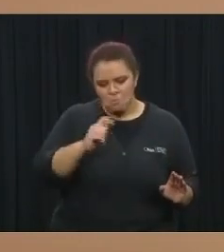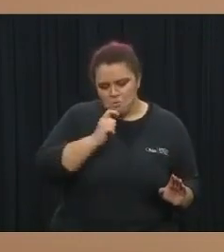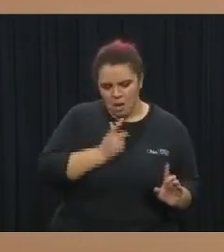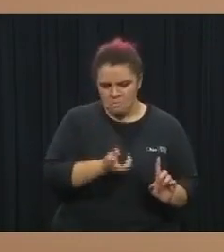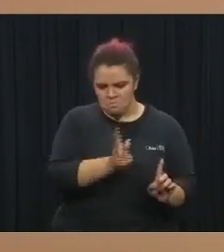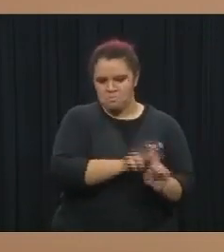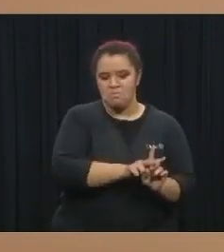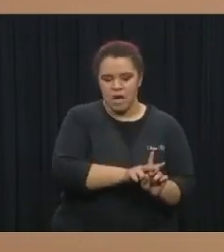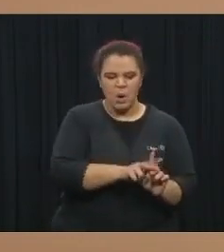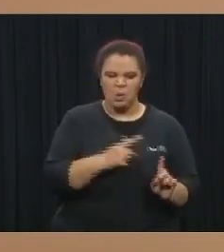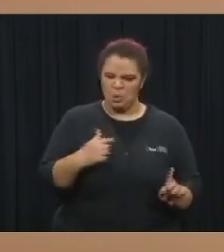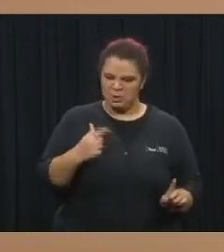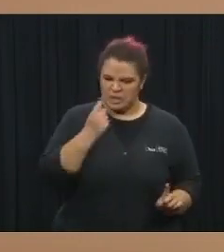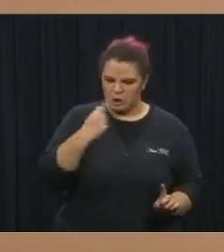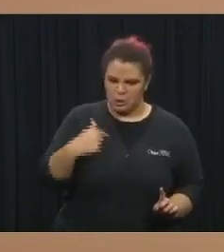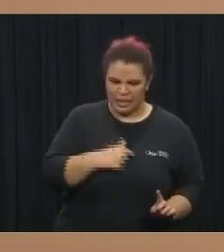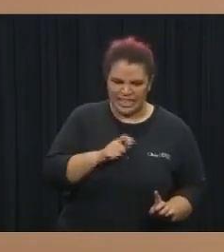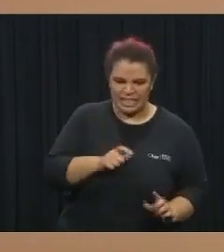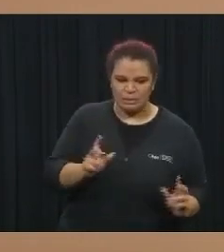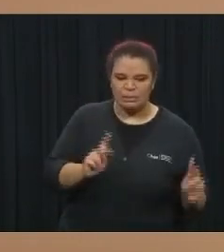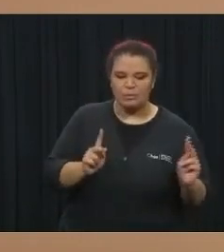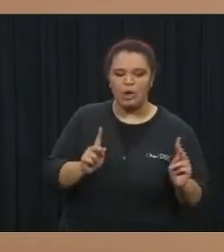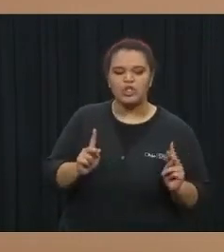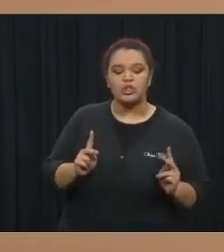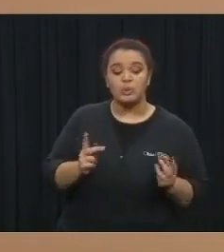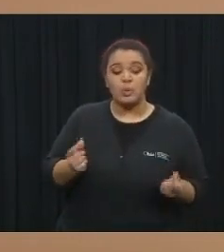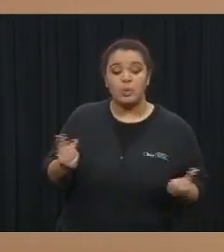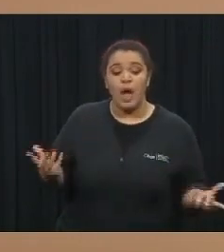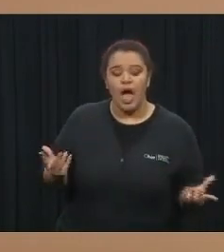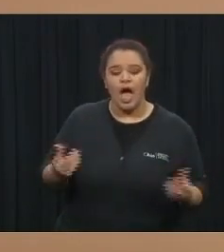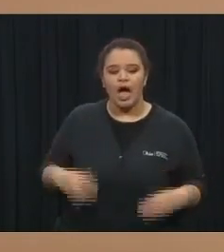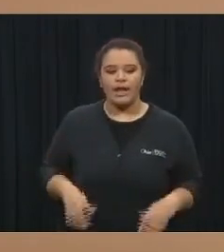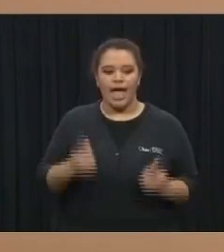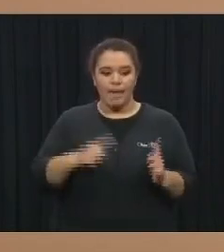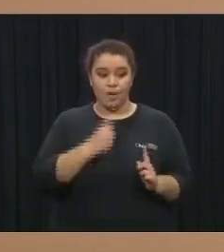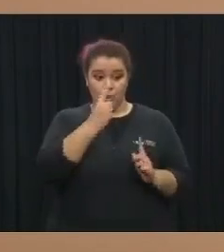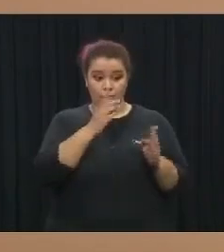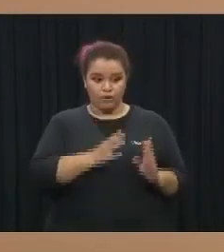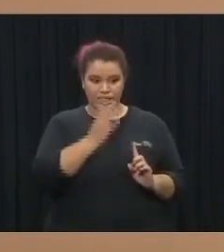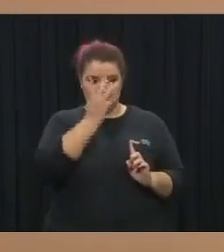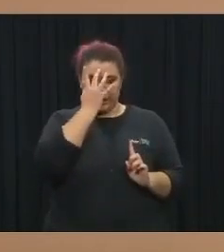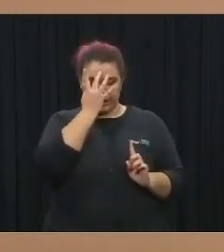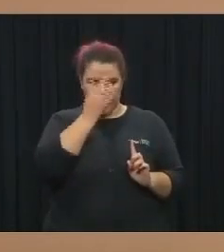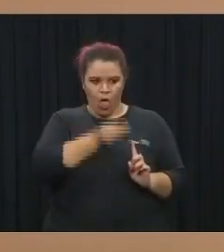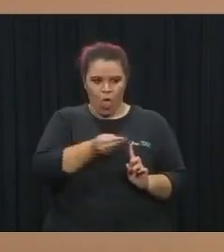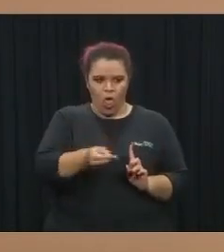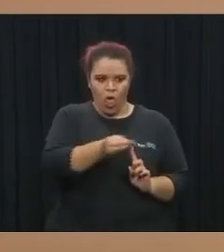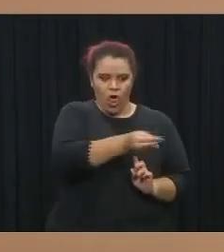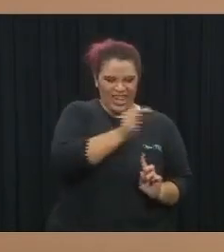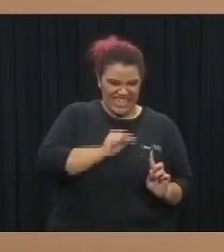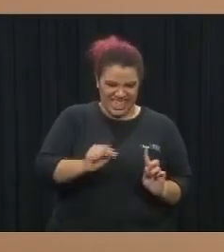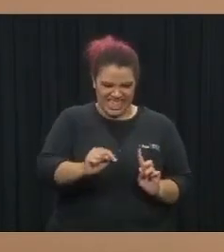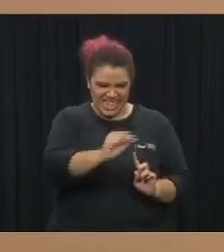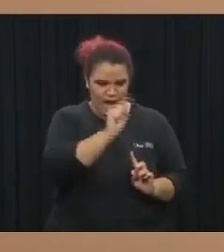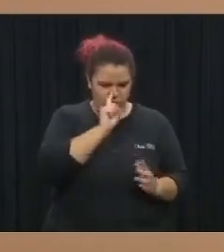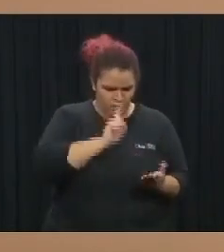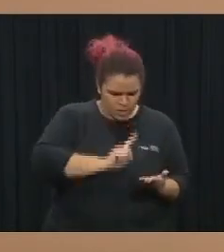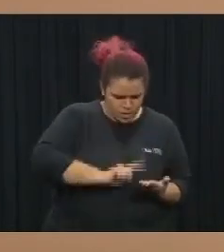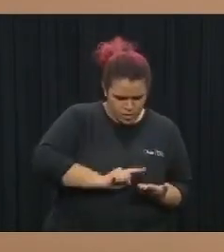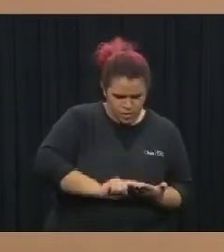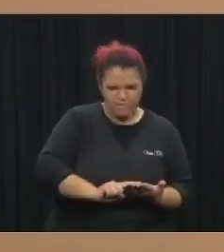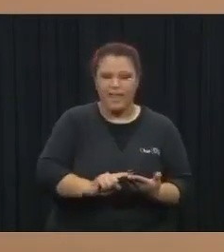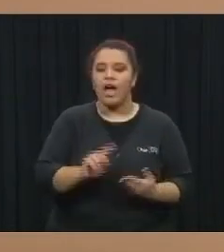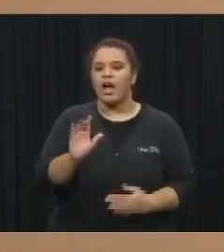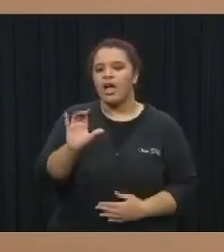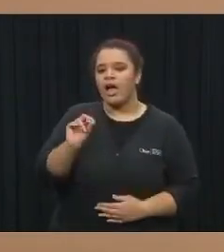contact tracing. As you can imagine, one person, even mentioned in the prisons, you know, a lot of those folks are probably just quarantining. They don't